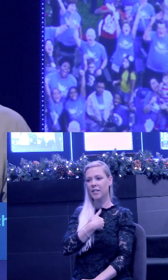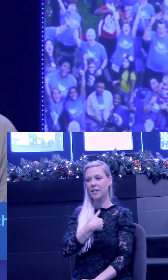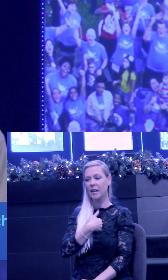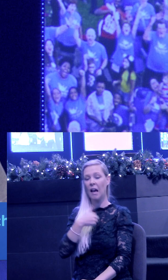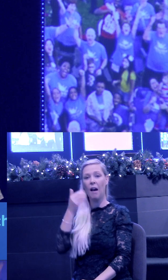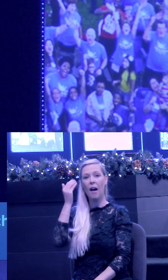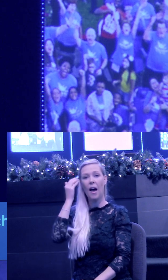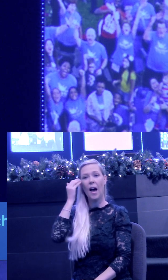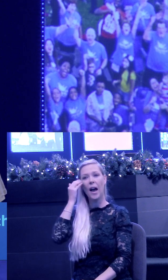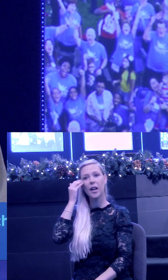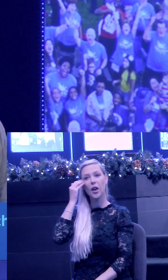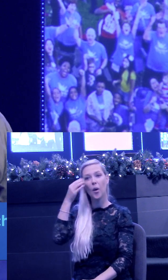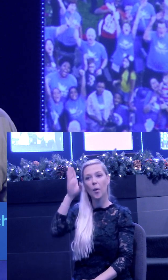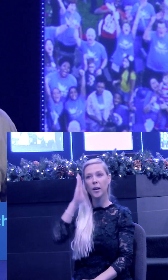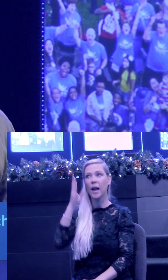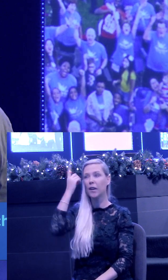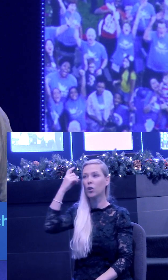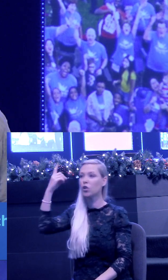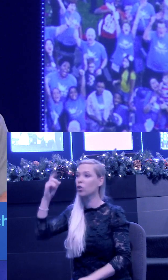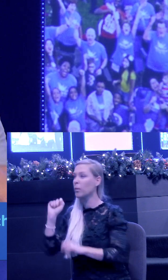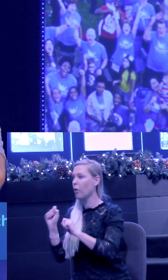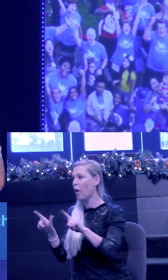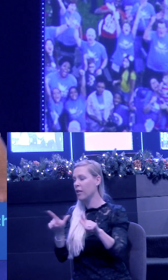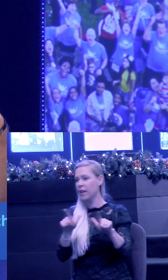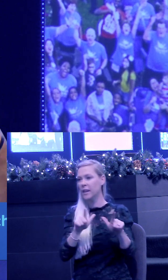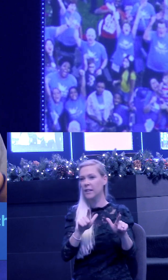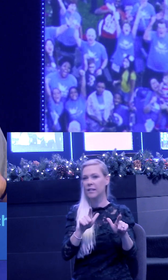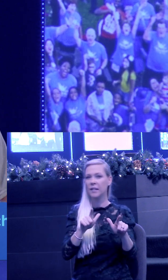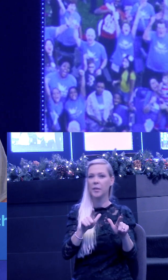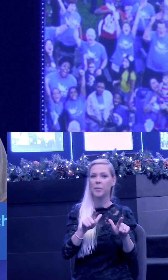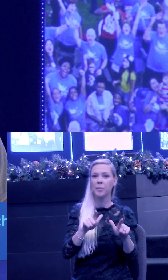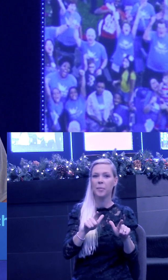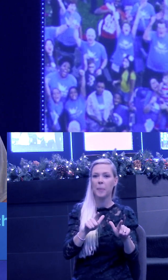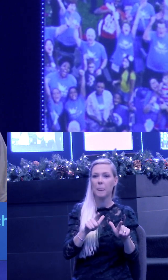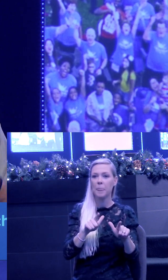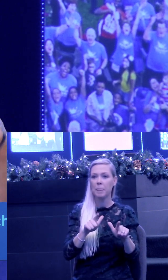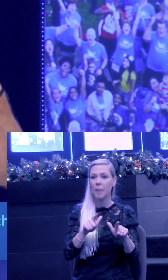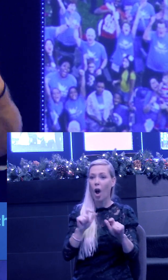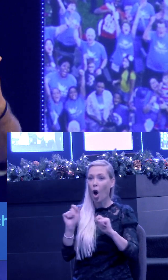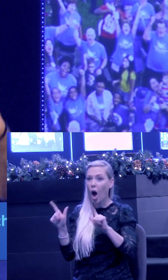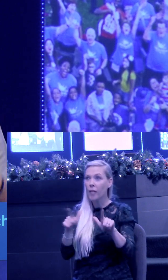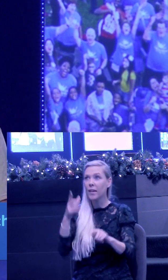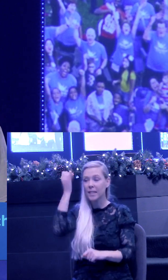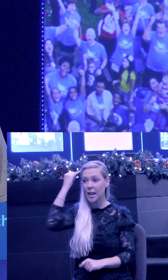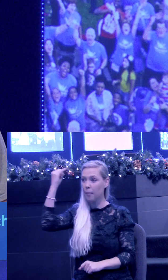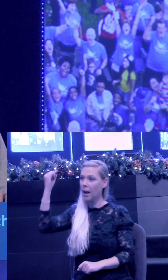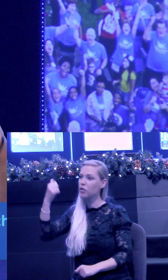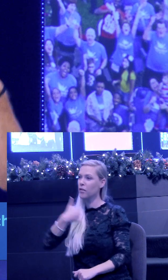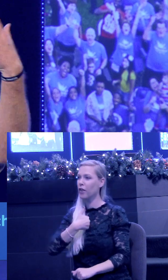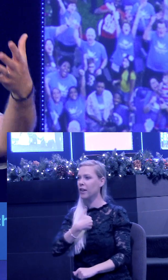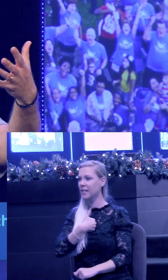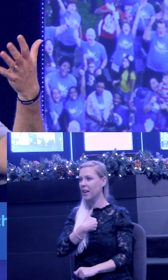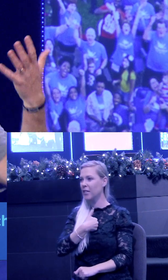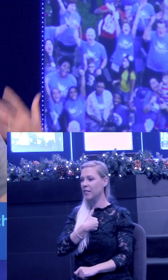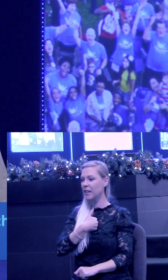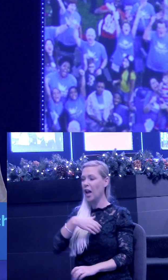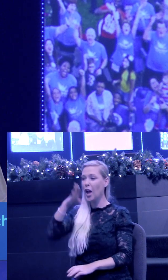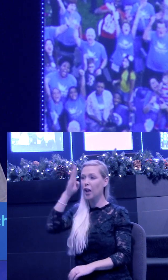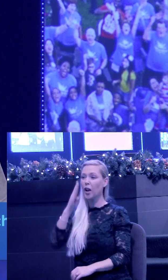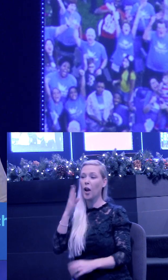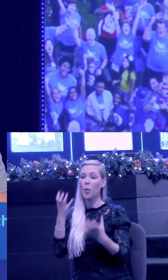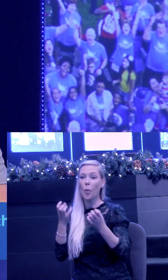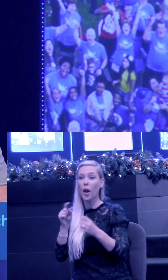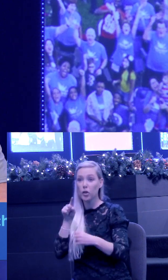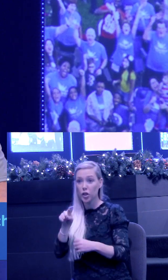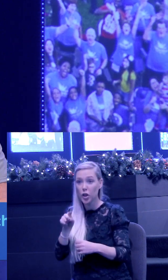this, that God has a dream for everyone that far surpasses the dream that we have for ourselves. God has this desire for you to become more than